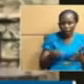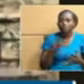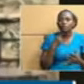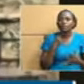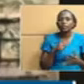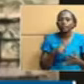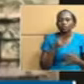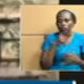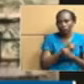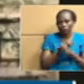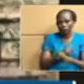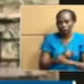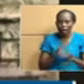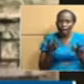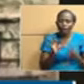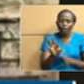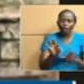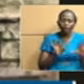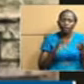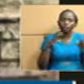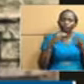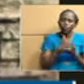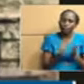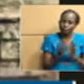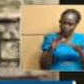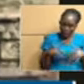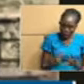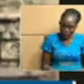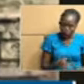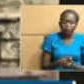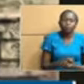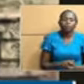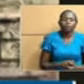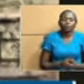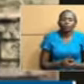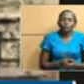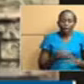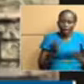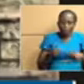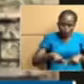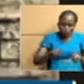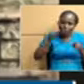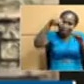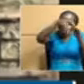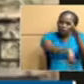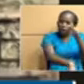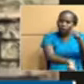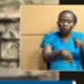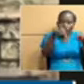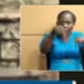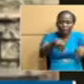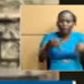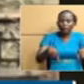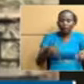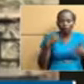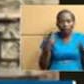protection. Then how do we identify these sectors? We are able to identify them by going on the ground. But the question is, does government